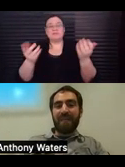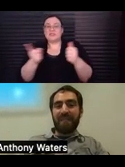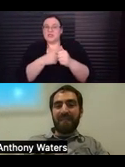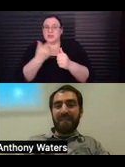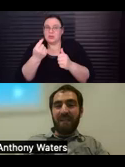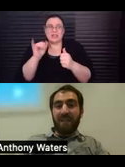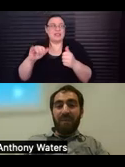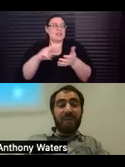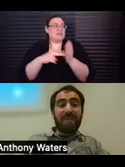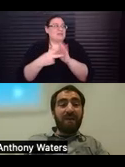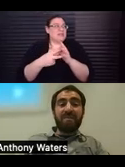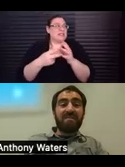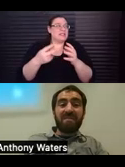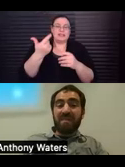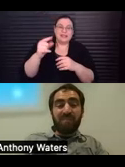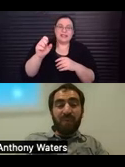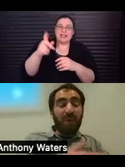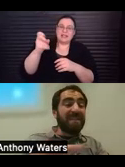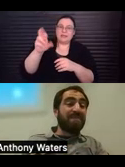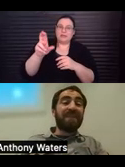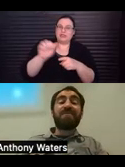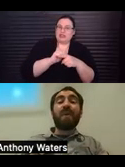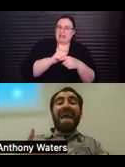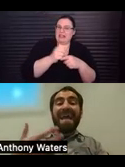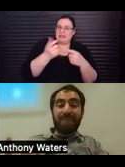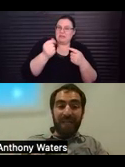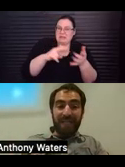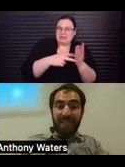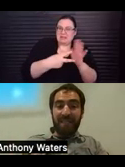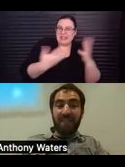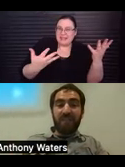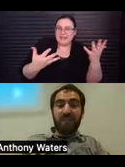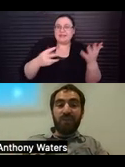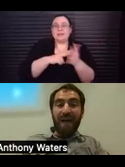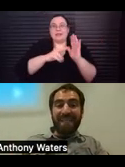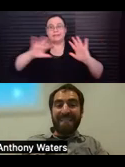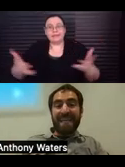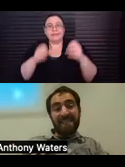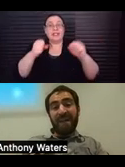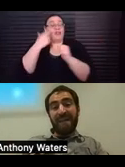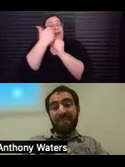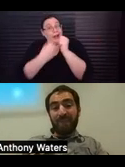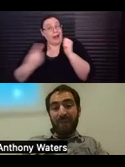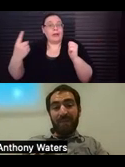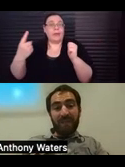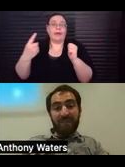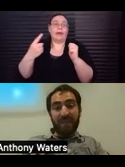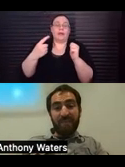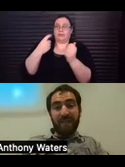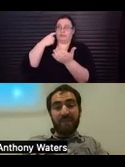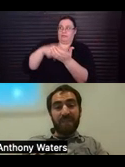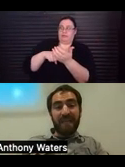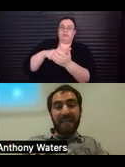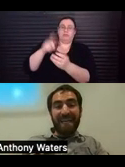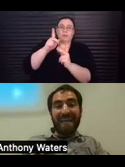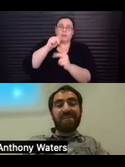training? Well, it's about promoting the ability for anybody to identify people at risk for death